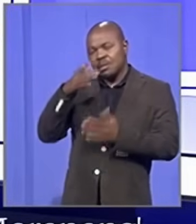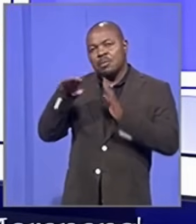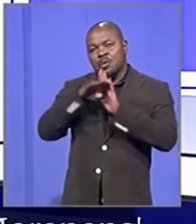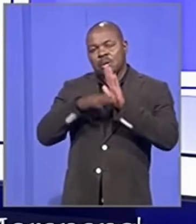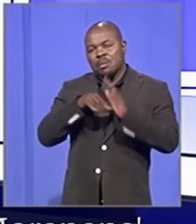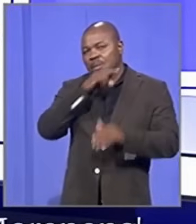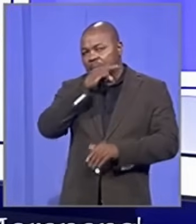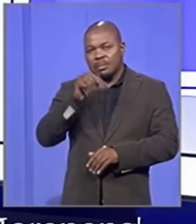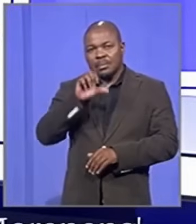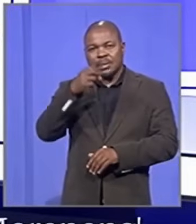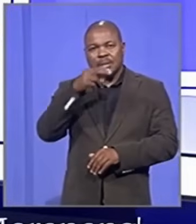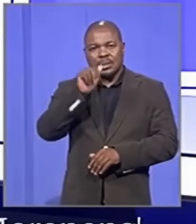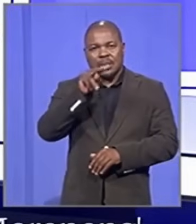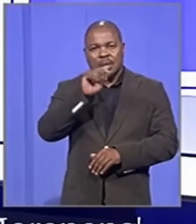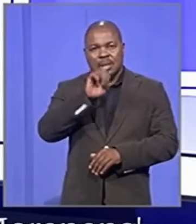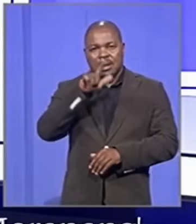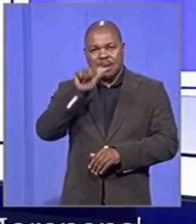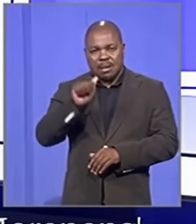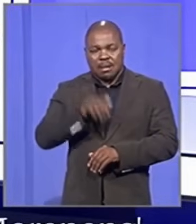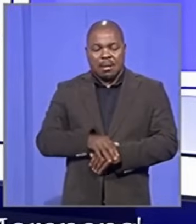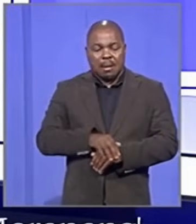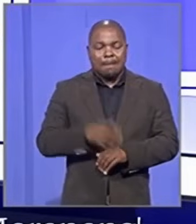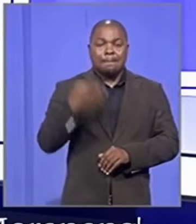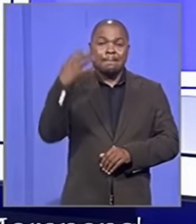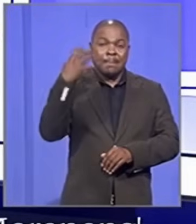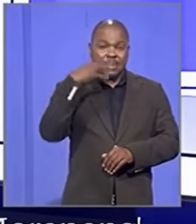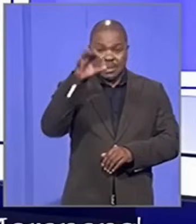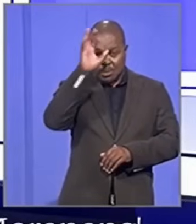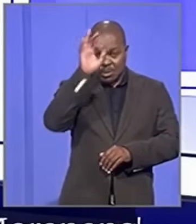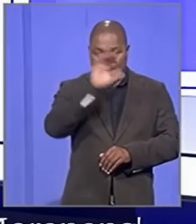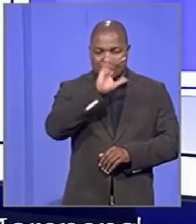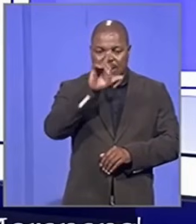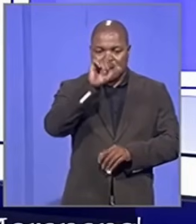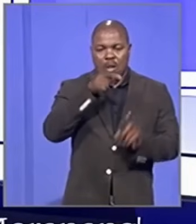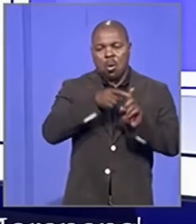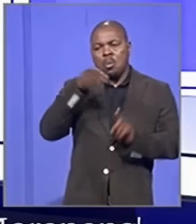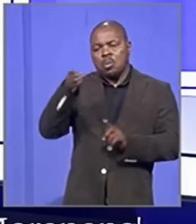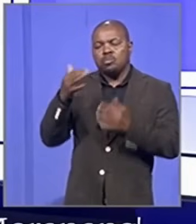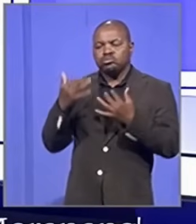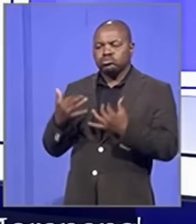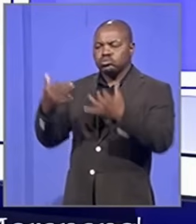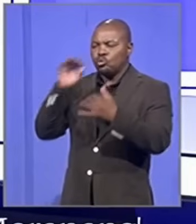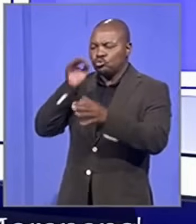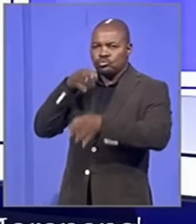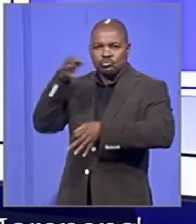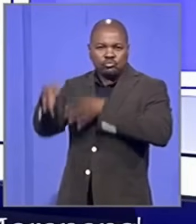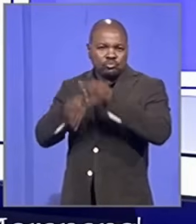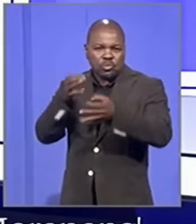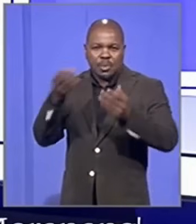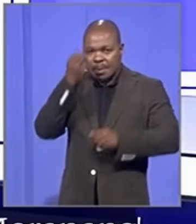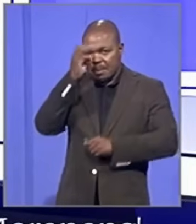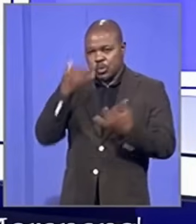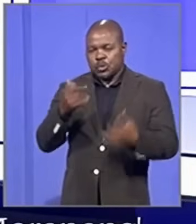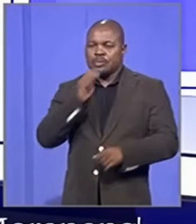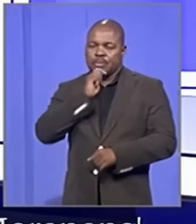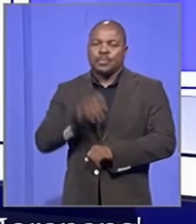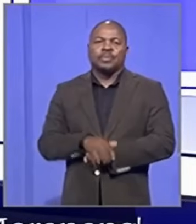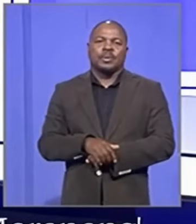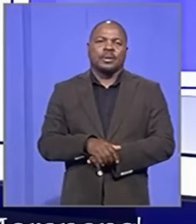Operation Shanela. Seo ke go ya le katona ya maphodisa Peki Cele nakong ya ge a be a rapile kopano le babega ditaba ka Pretoria mesong ya